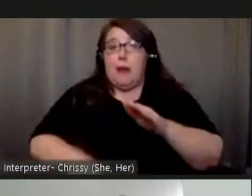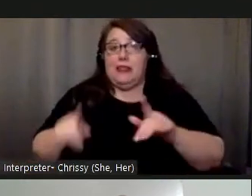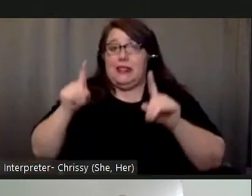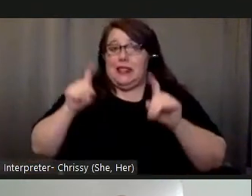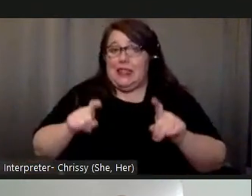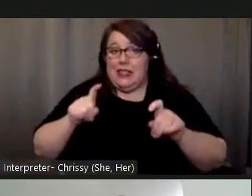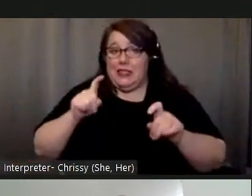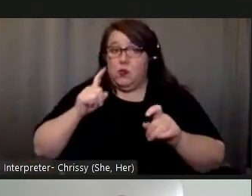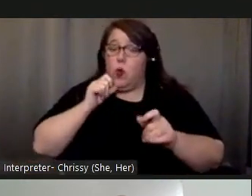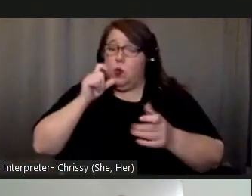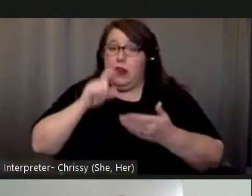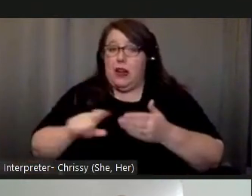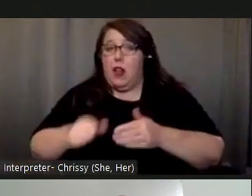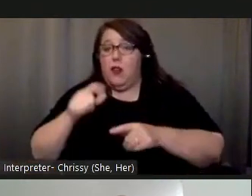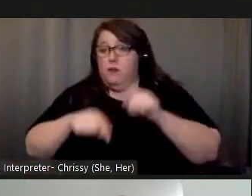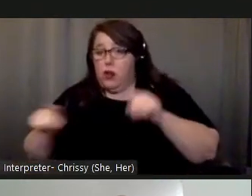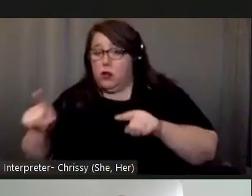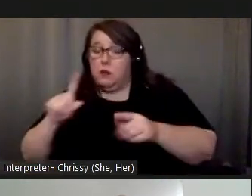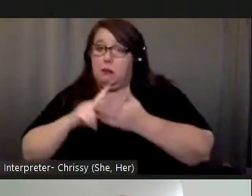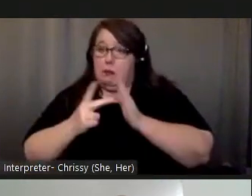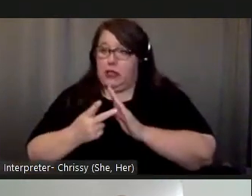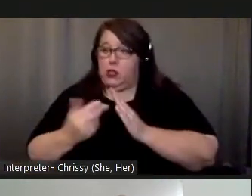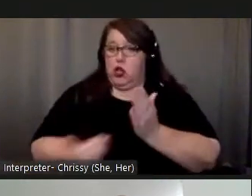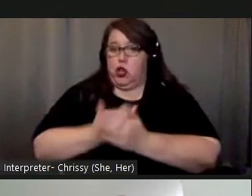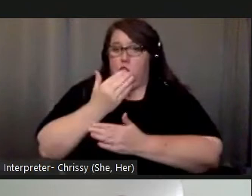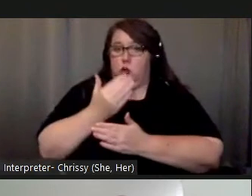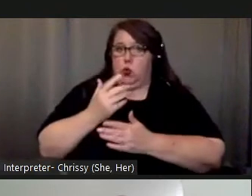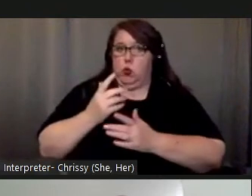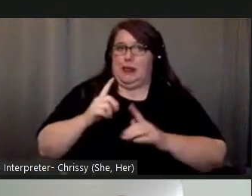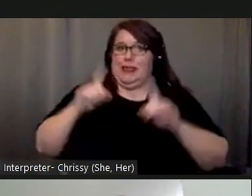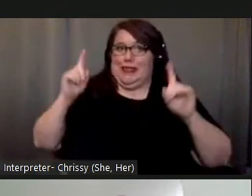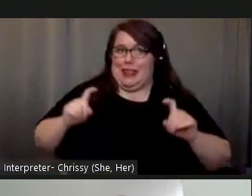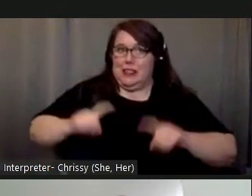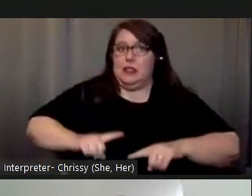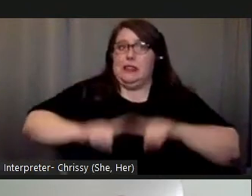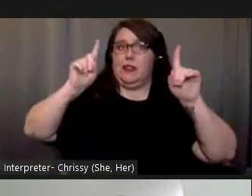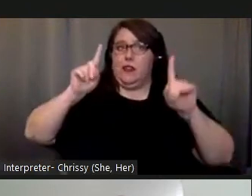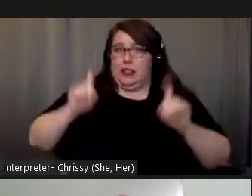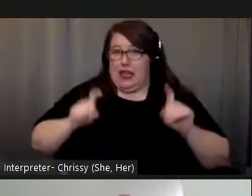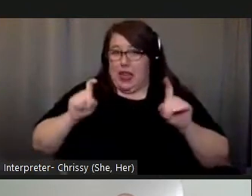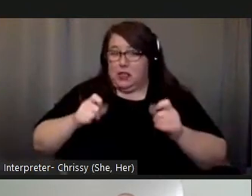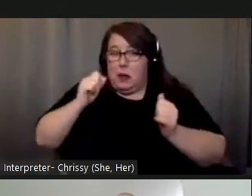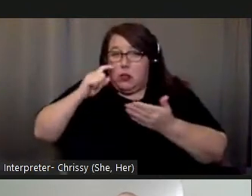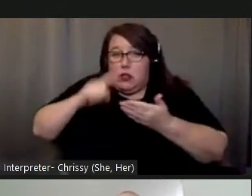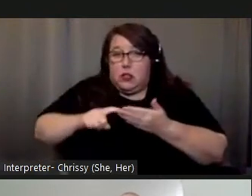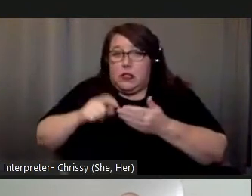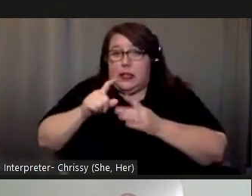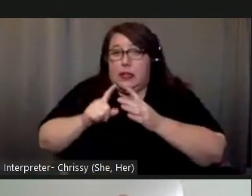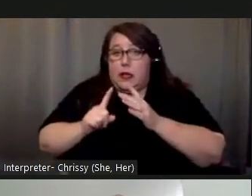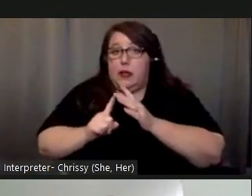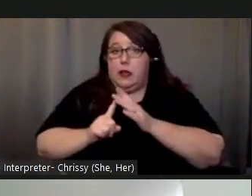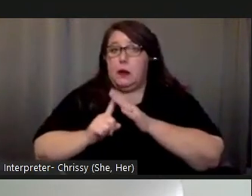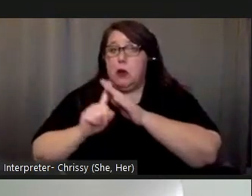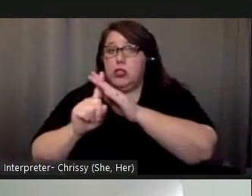we have to get new supply of entirely different tests to detect the emerging variants?